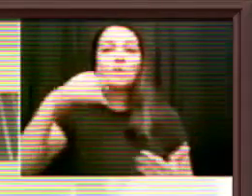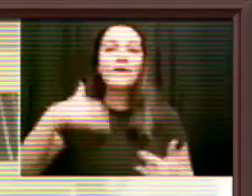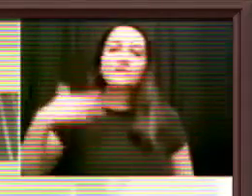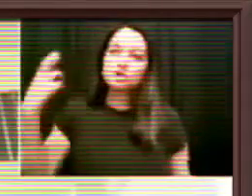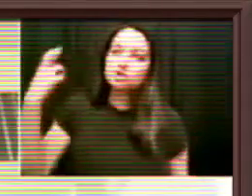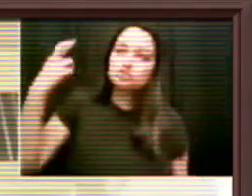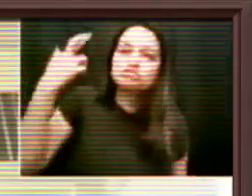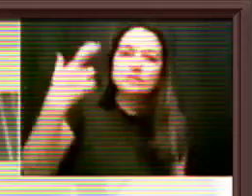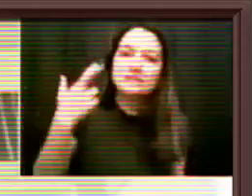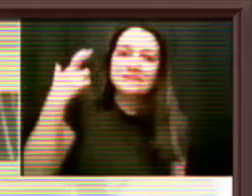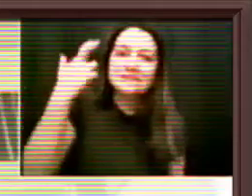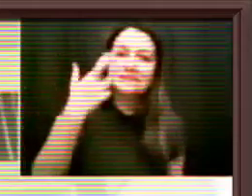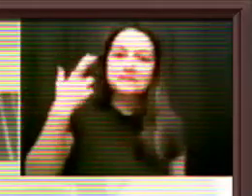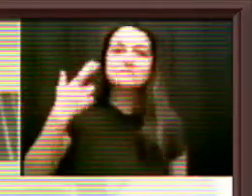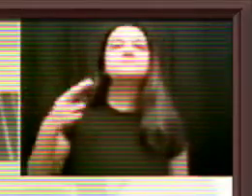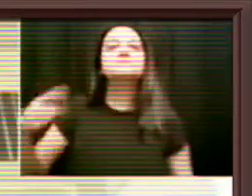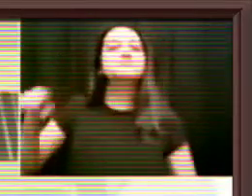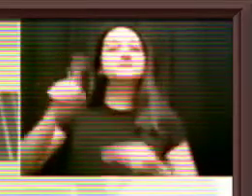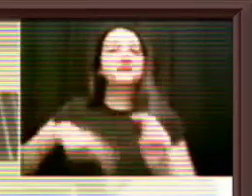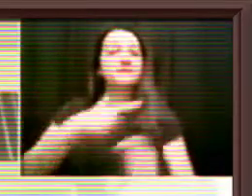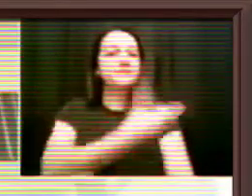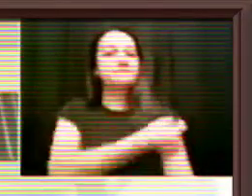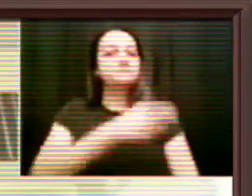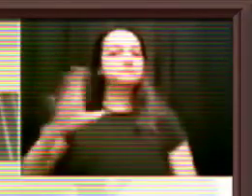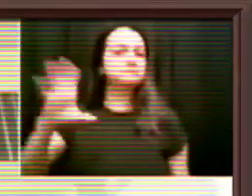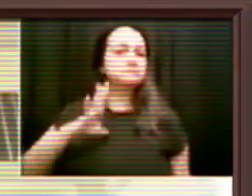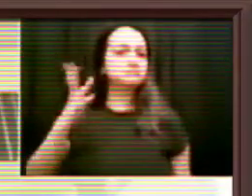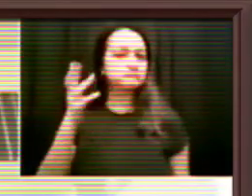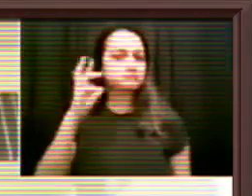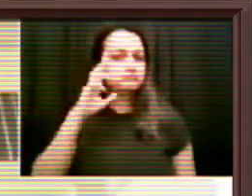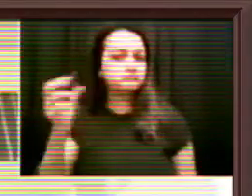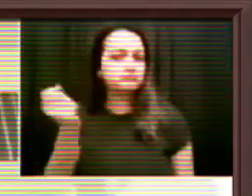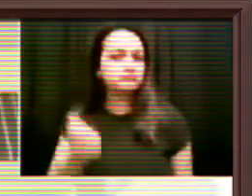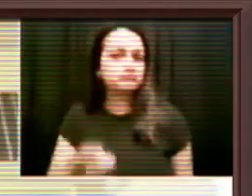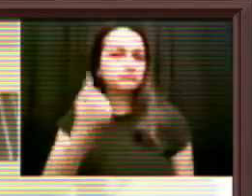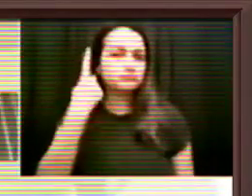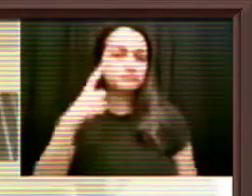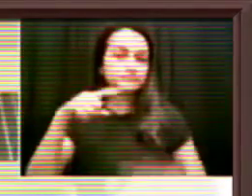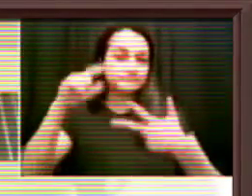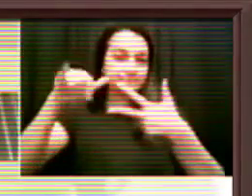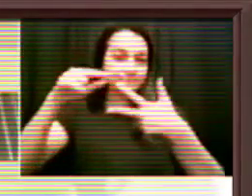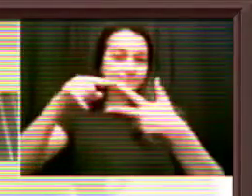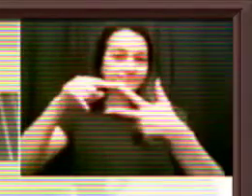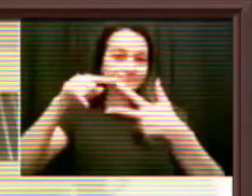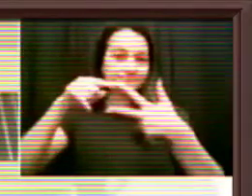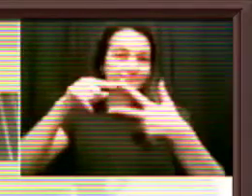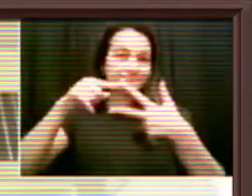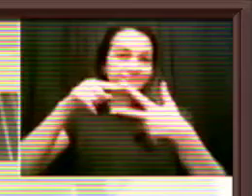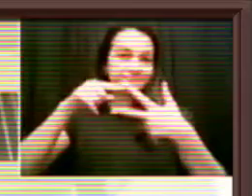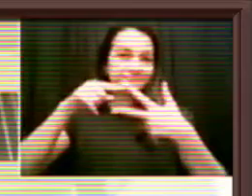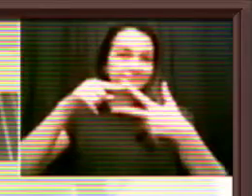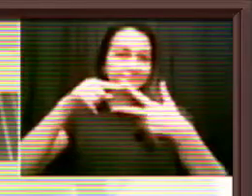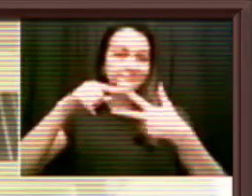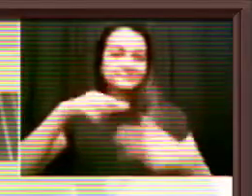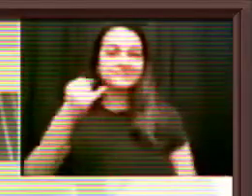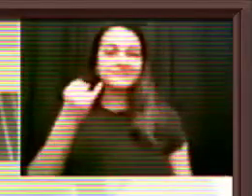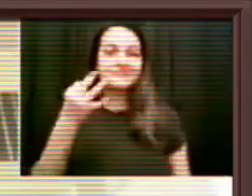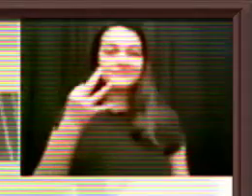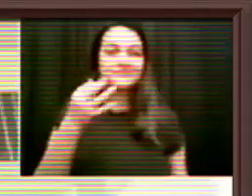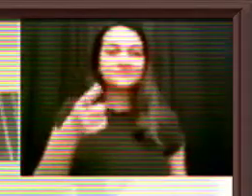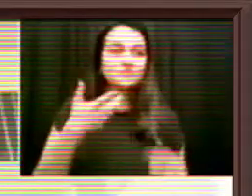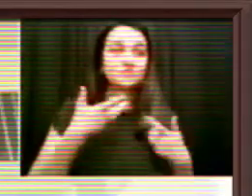the U.S. They say they're trained by the U.S., but we don't know nothing, but we ain't got nothing to do with that. Just